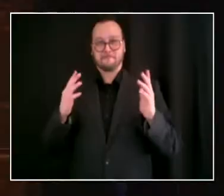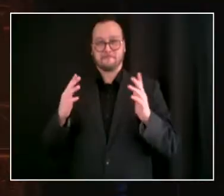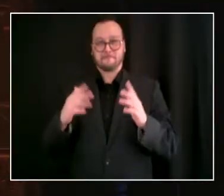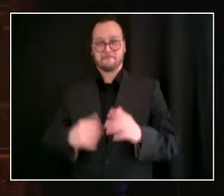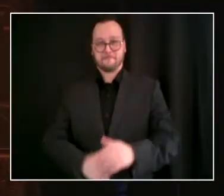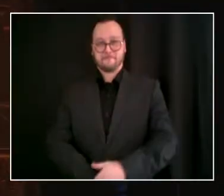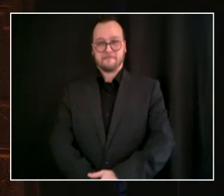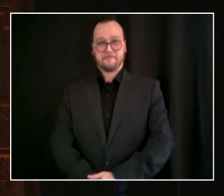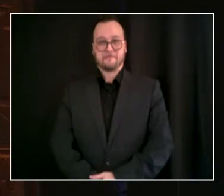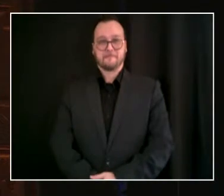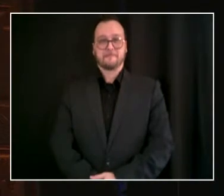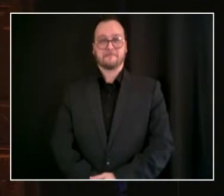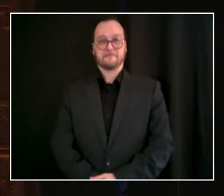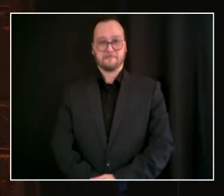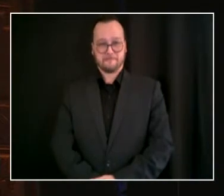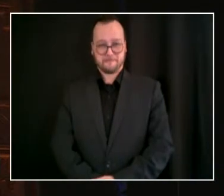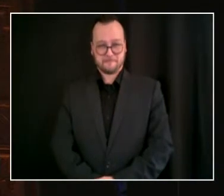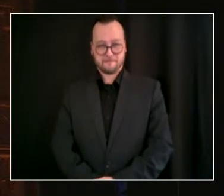Namaste.